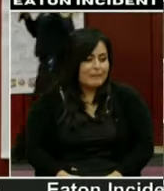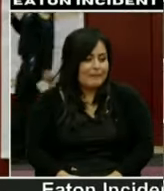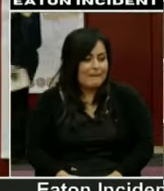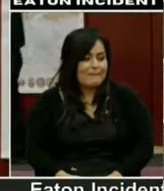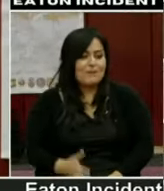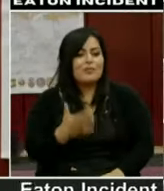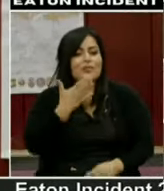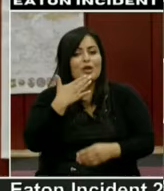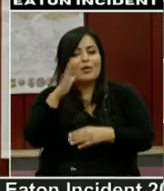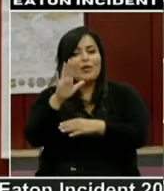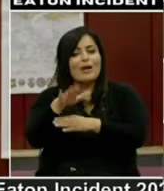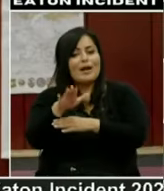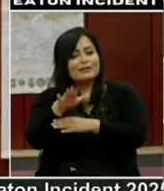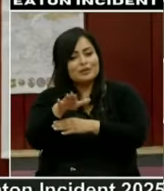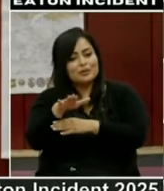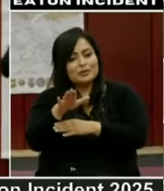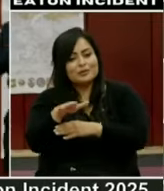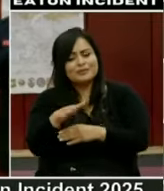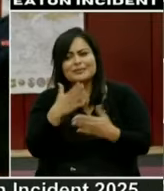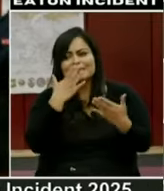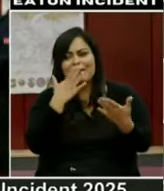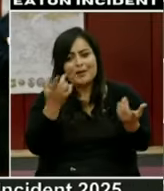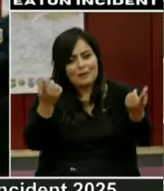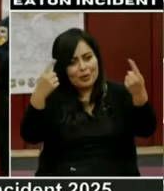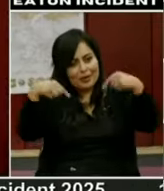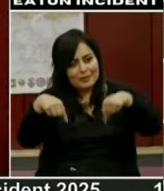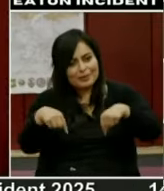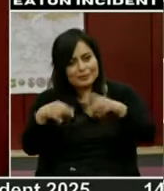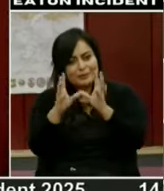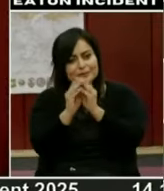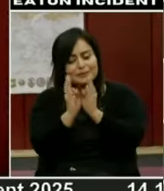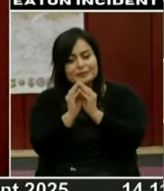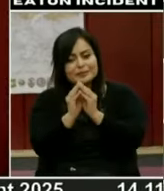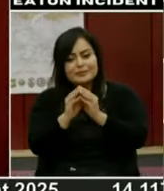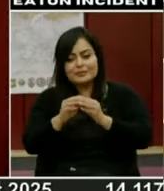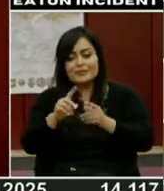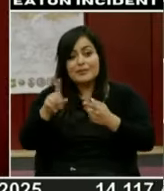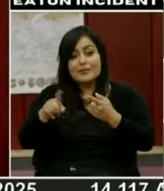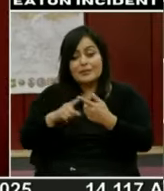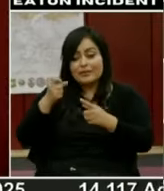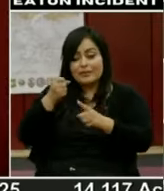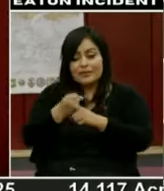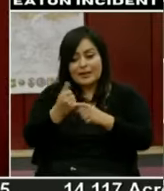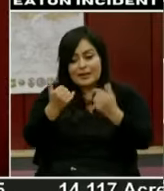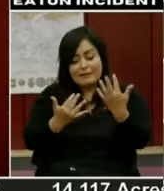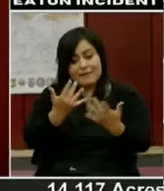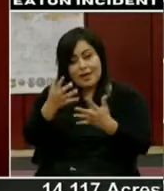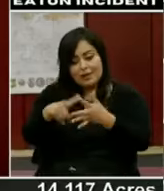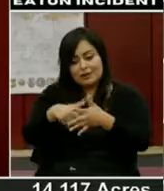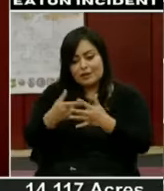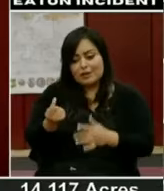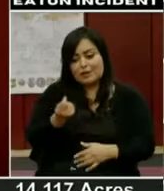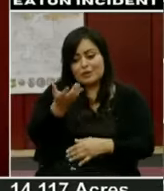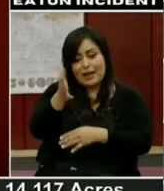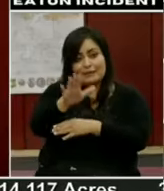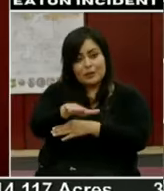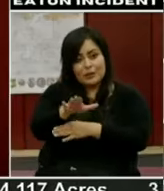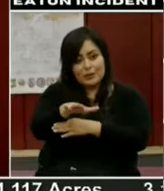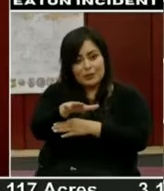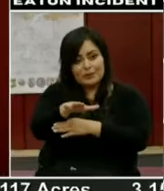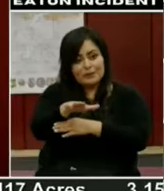Good afternoon, everyone. Thank you for being here. So when this fire started on Tuesday afternoon, evening, and